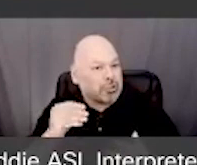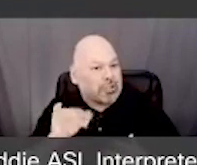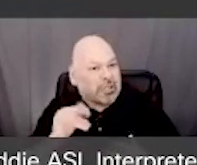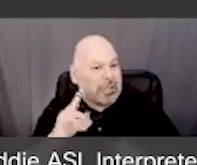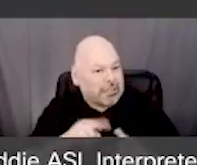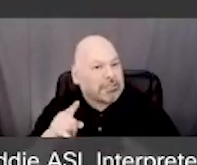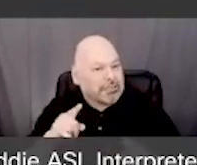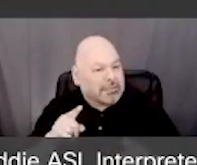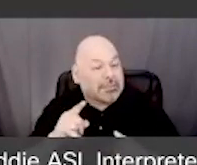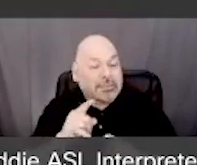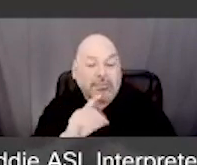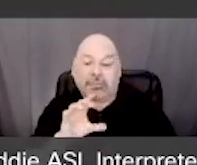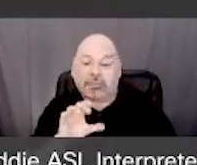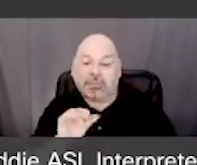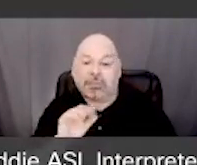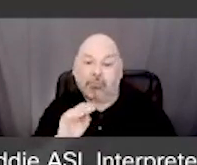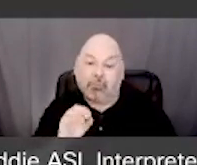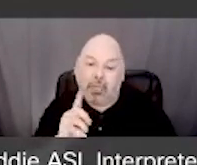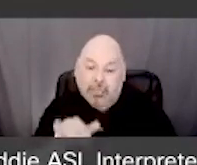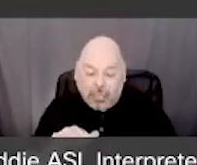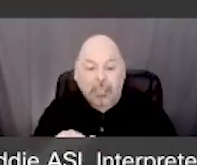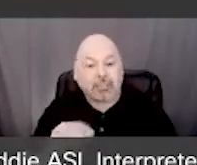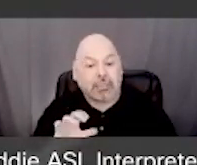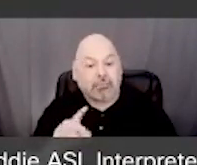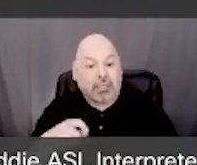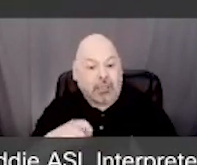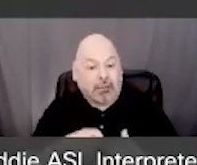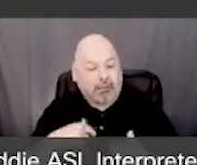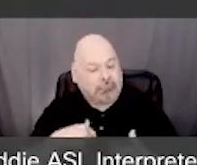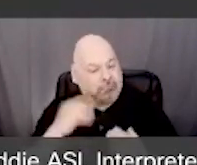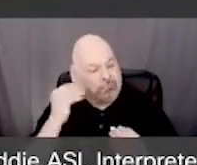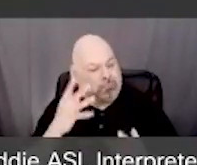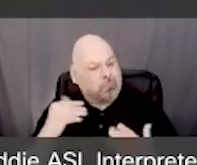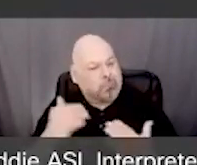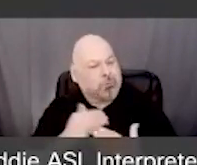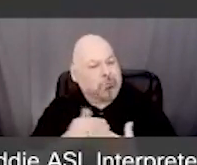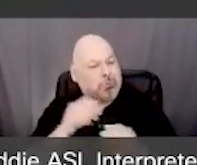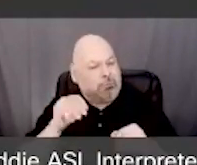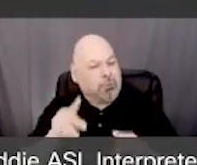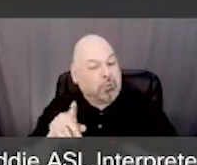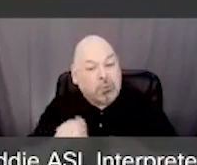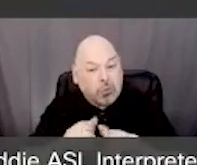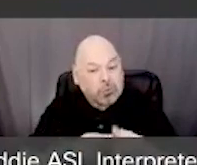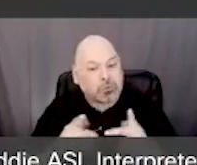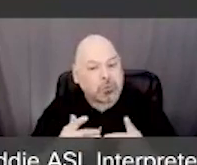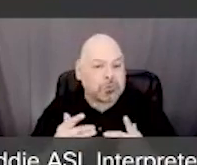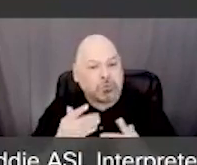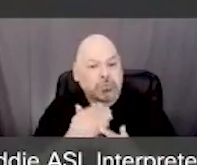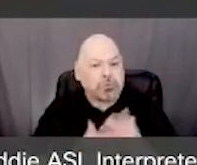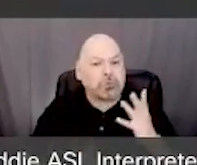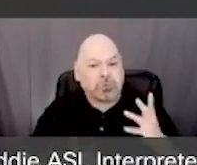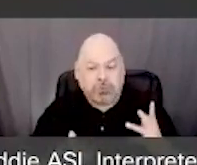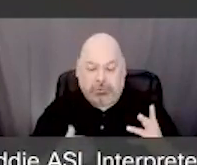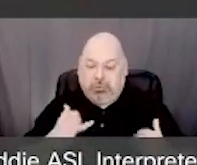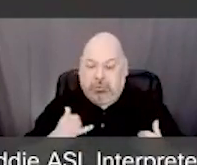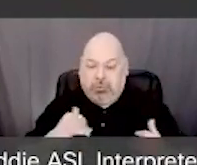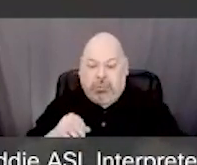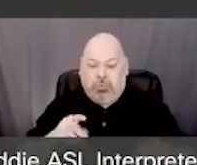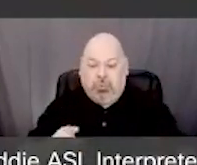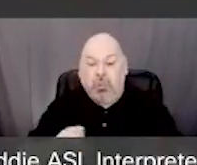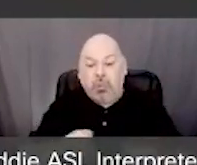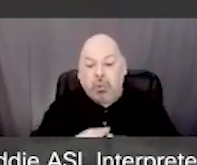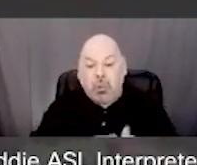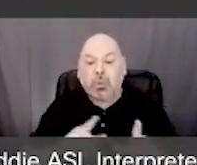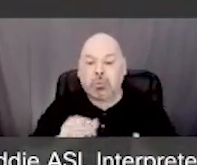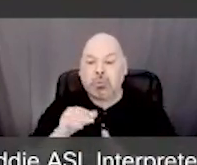CPS Energy. Today, I'll introduce a few upcoming opportunities, along with a few current opportunities, as well as